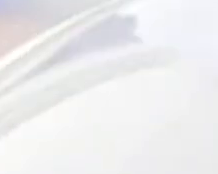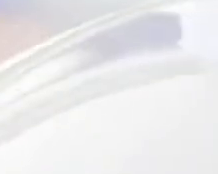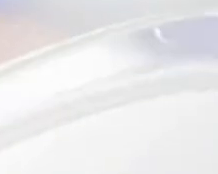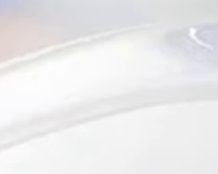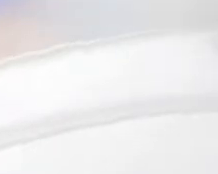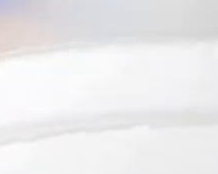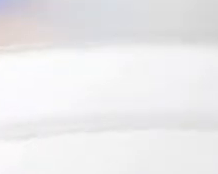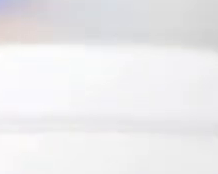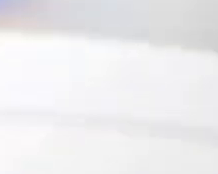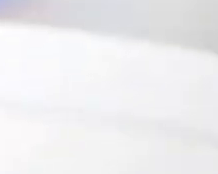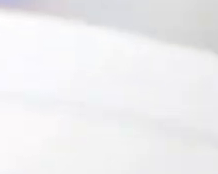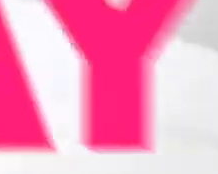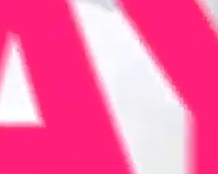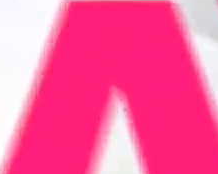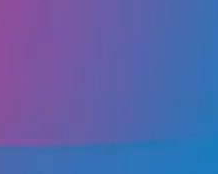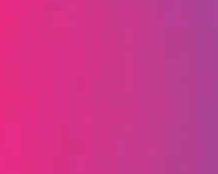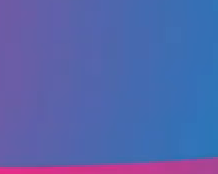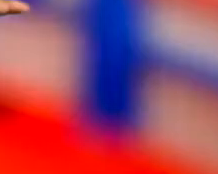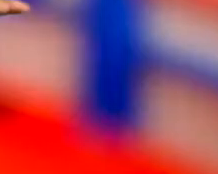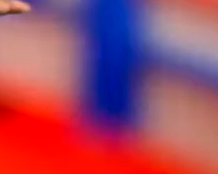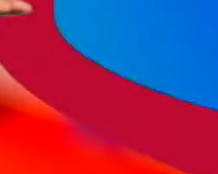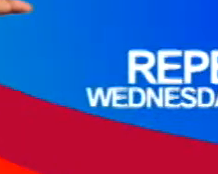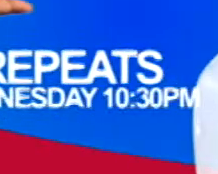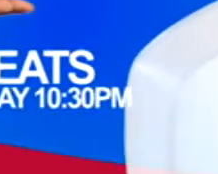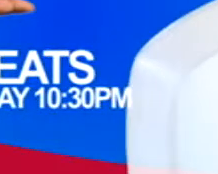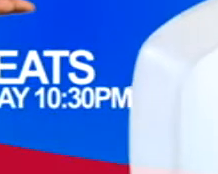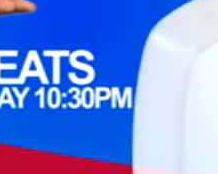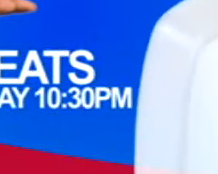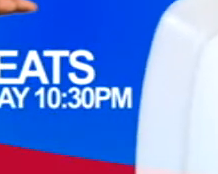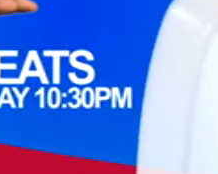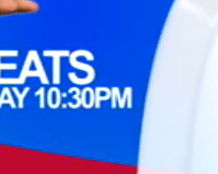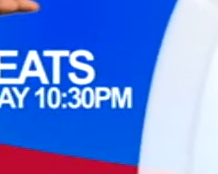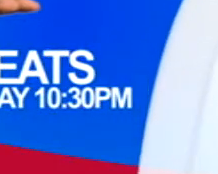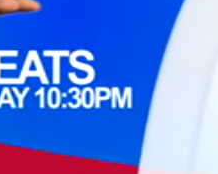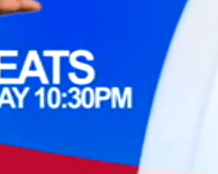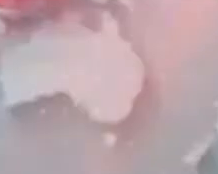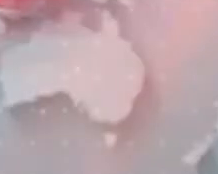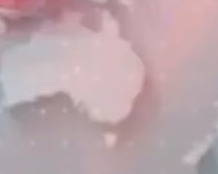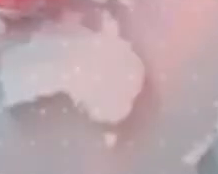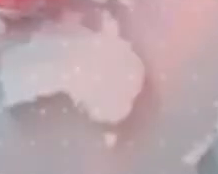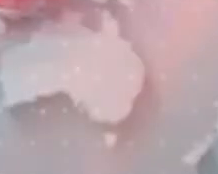Cheza Lotto Moto. Shinda Pesa Moto Moto.